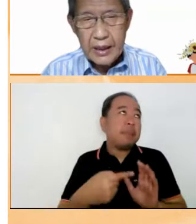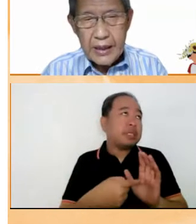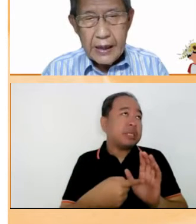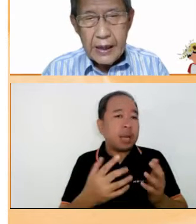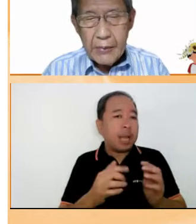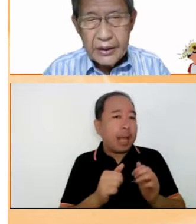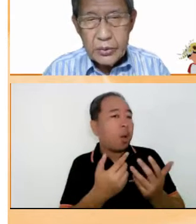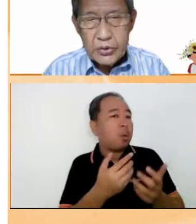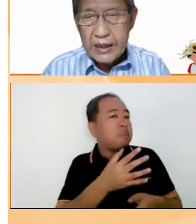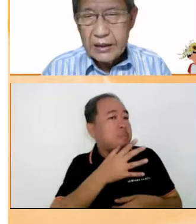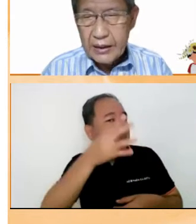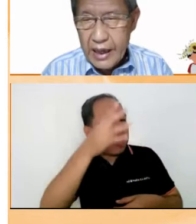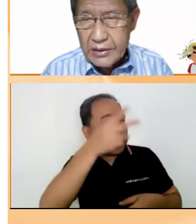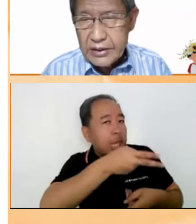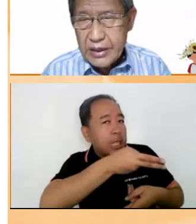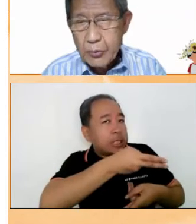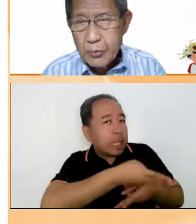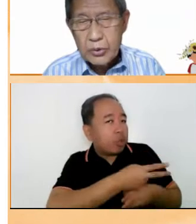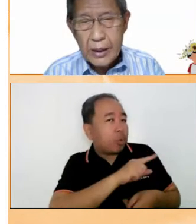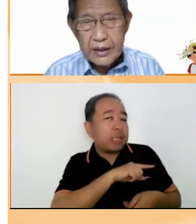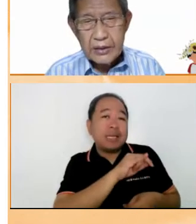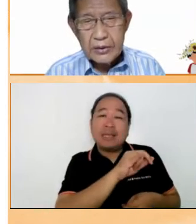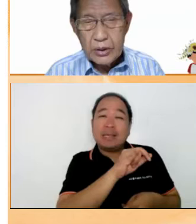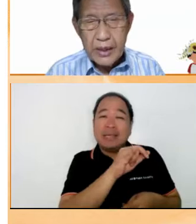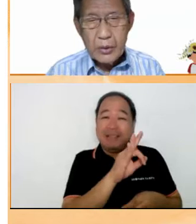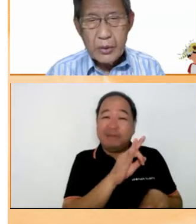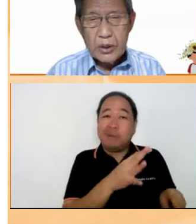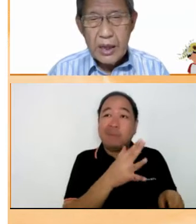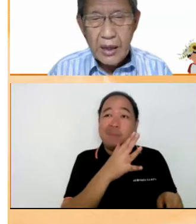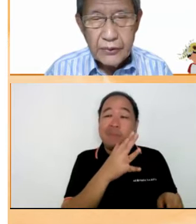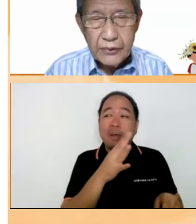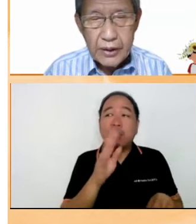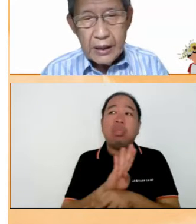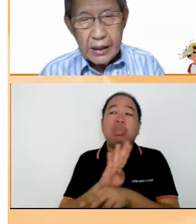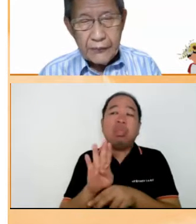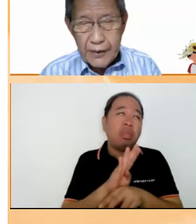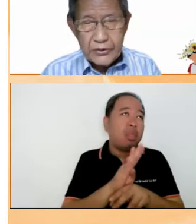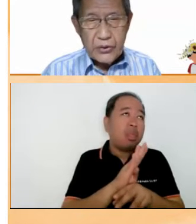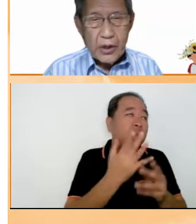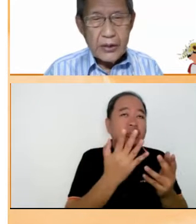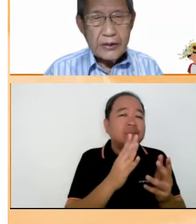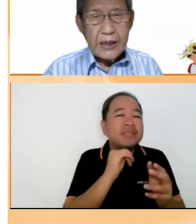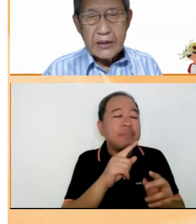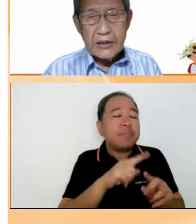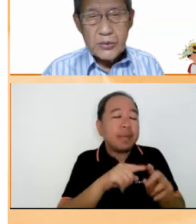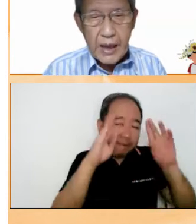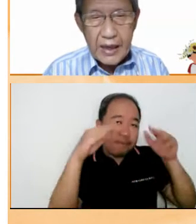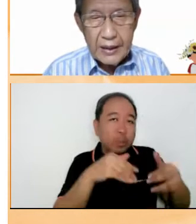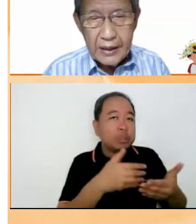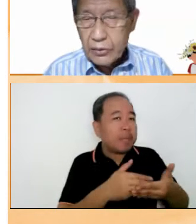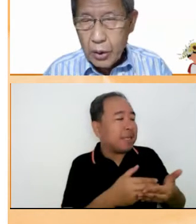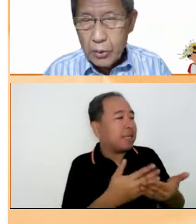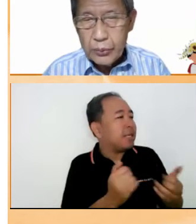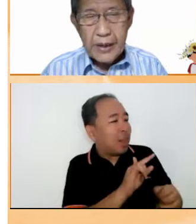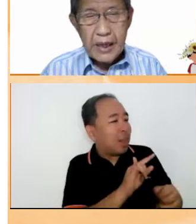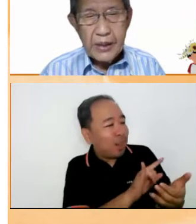quality. A mother who's not harassed is able to attend to the baby with love, affection, can smile